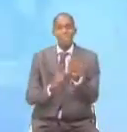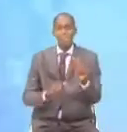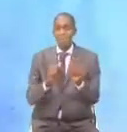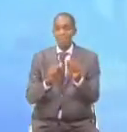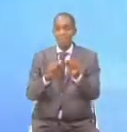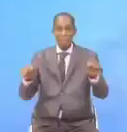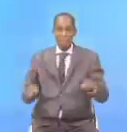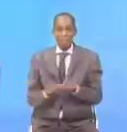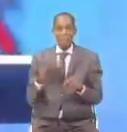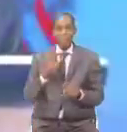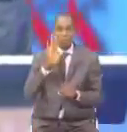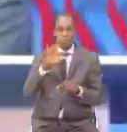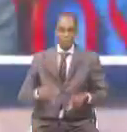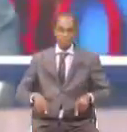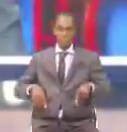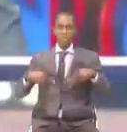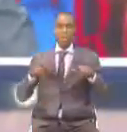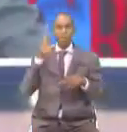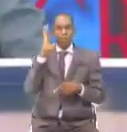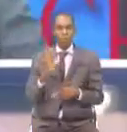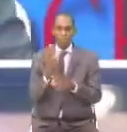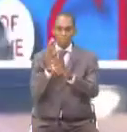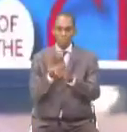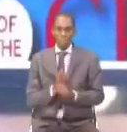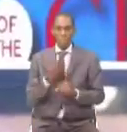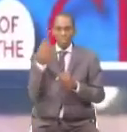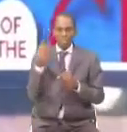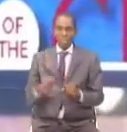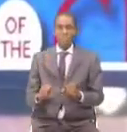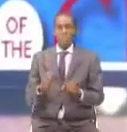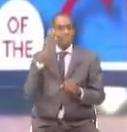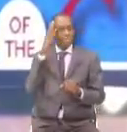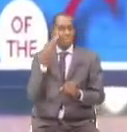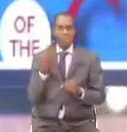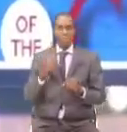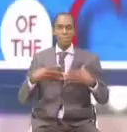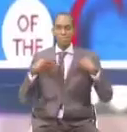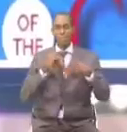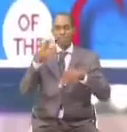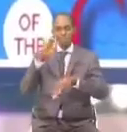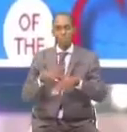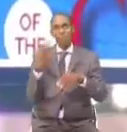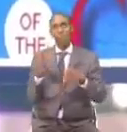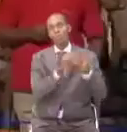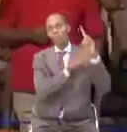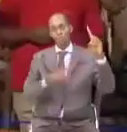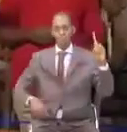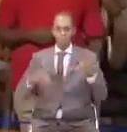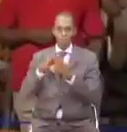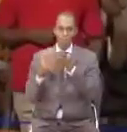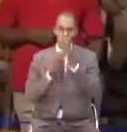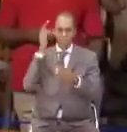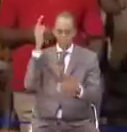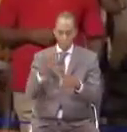your life will taste and experience the healing touch of the Lord in Jesus' name.